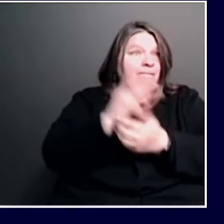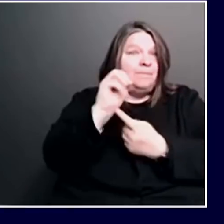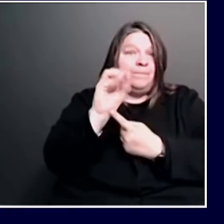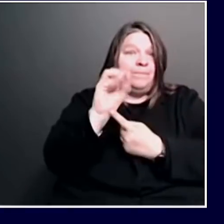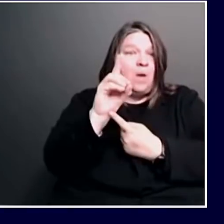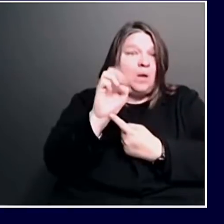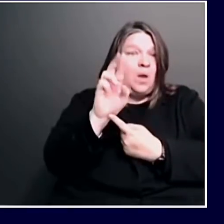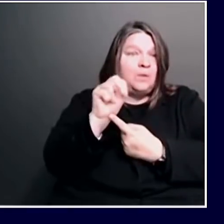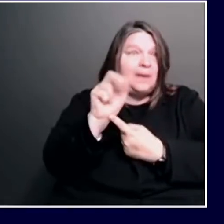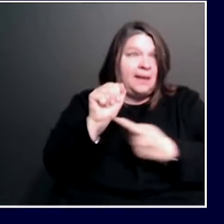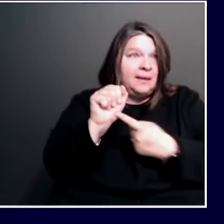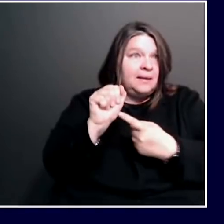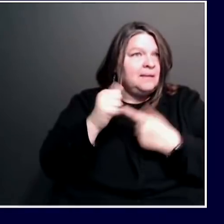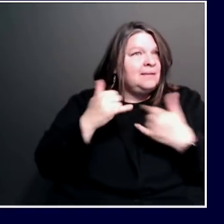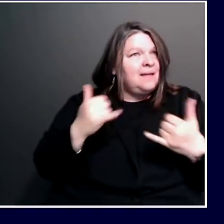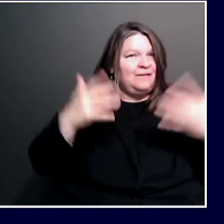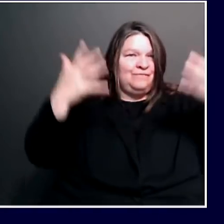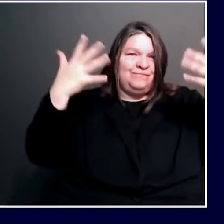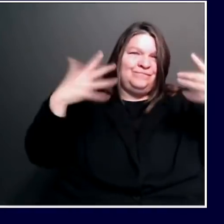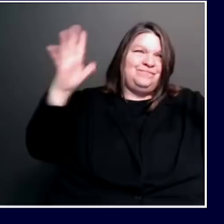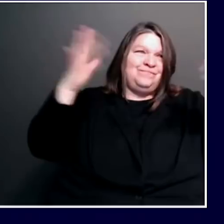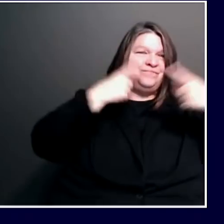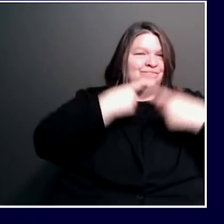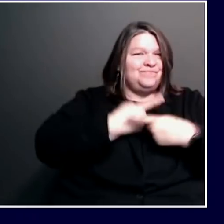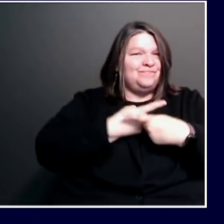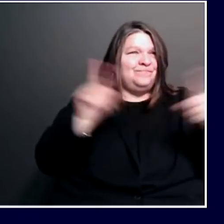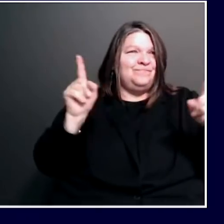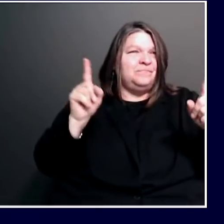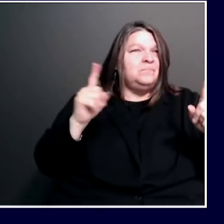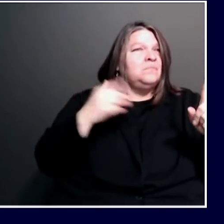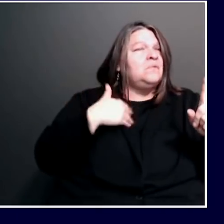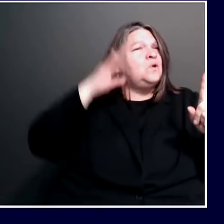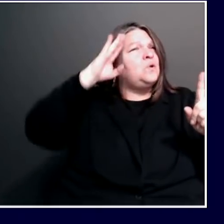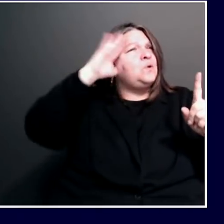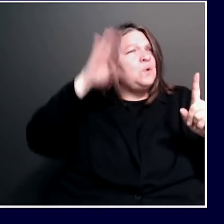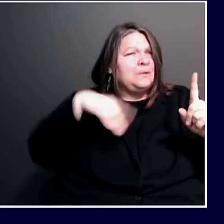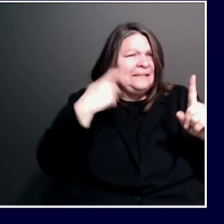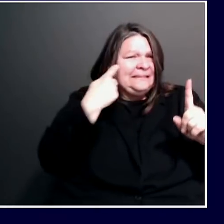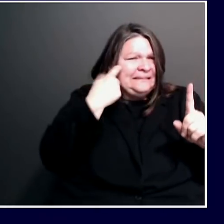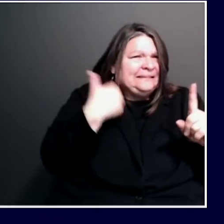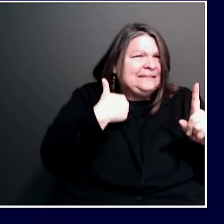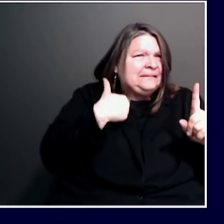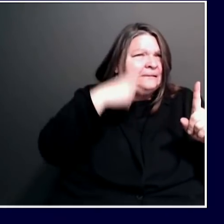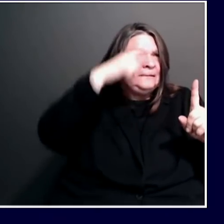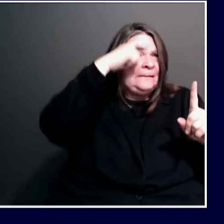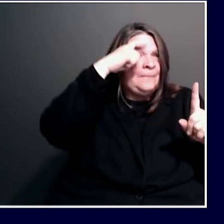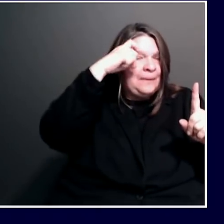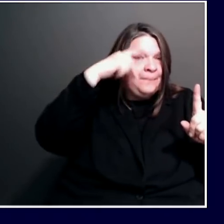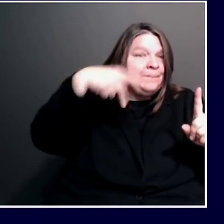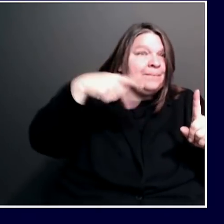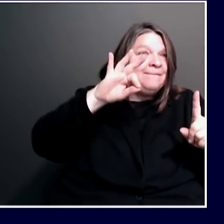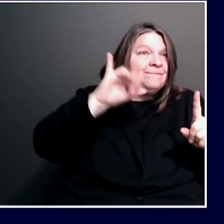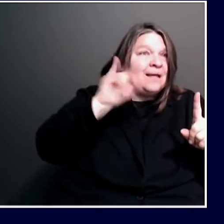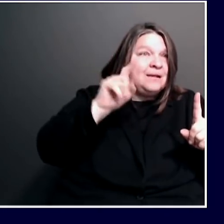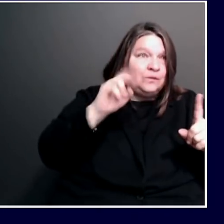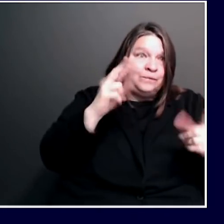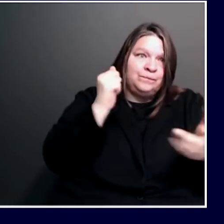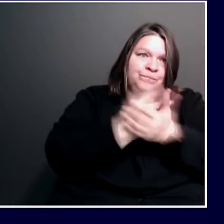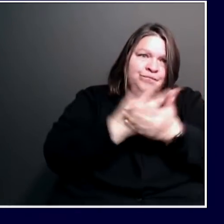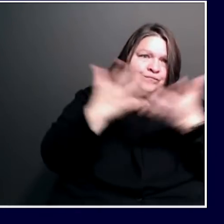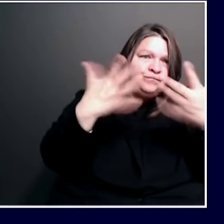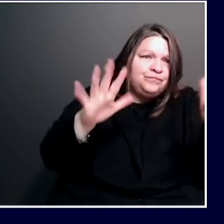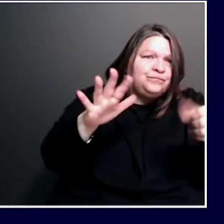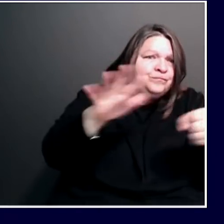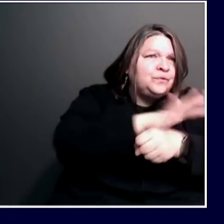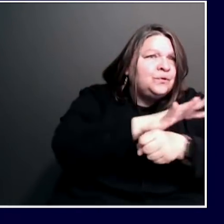I think it was over the summer, the Pfizer vaccine got full approval, and there was just kind of a slight bump in people who got vaccinated.